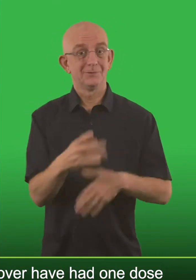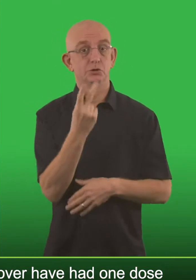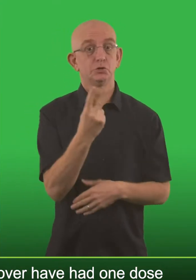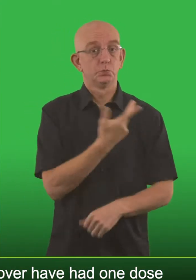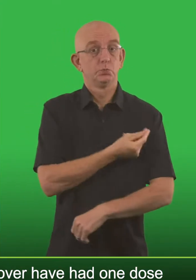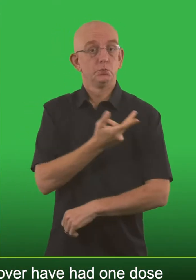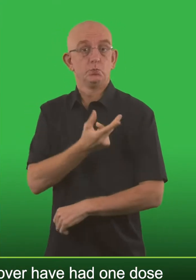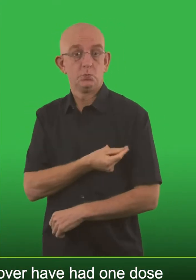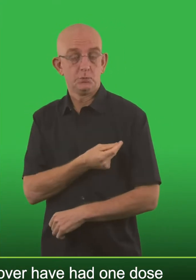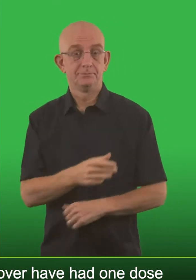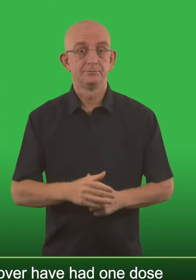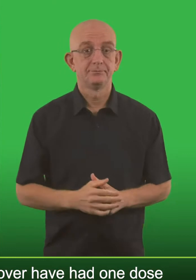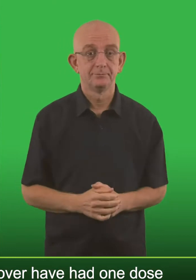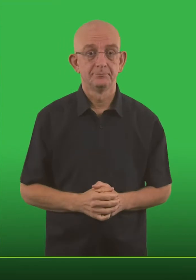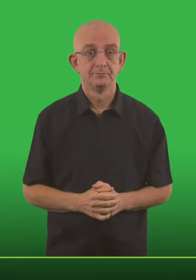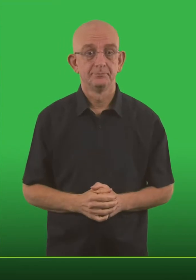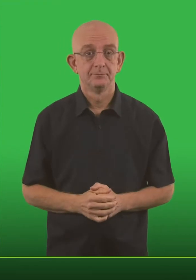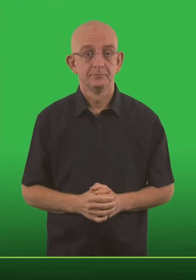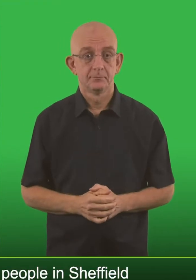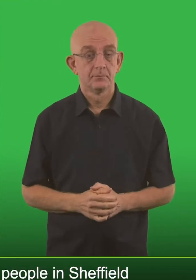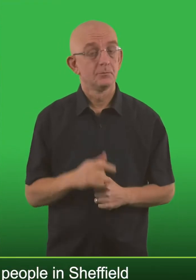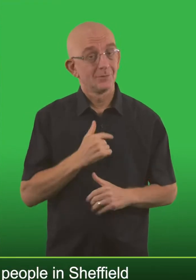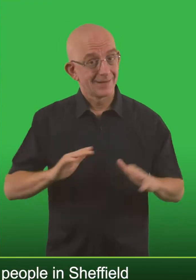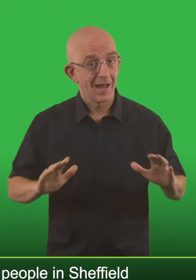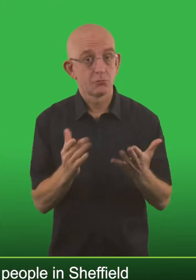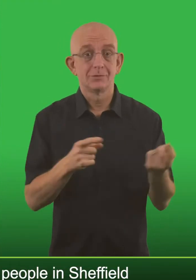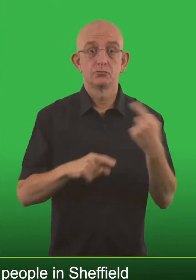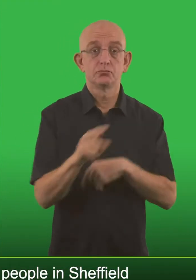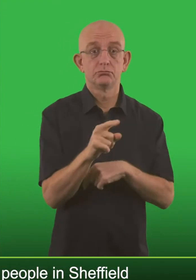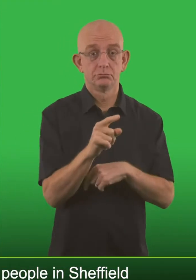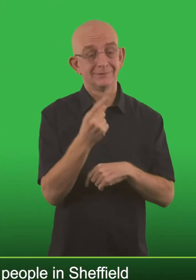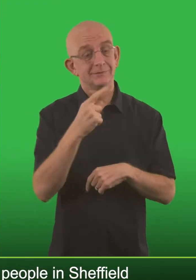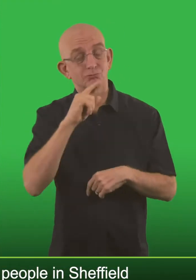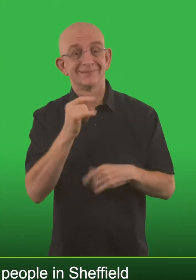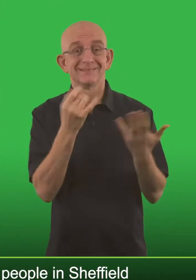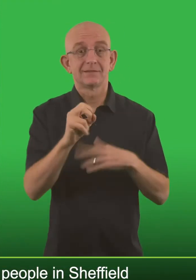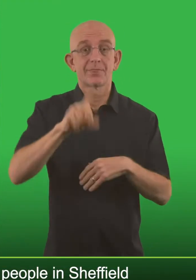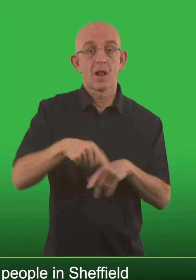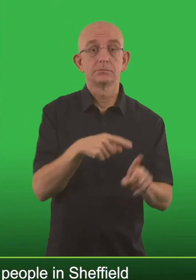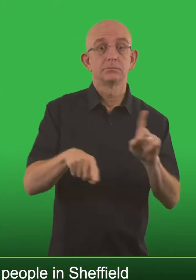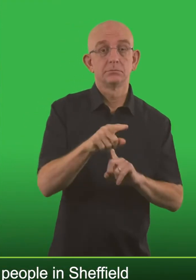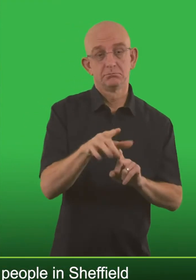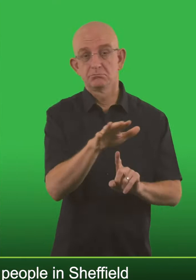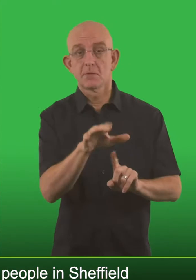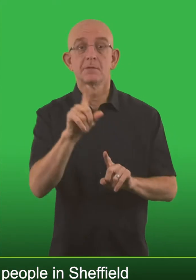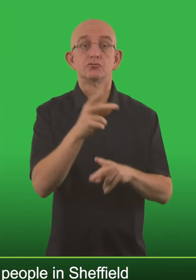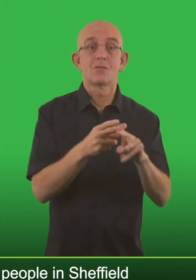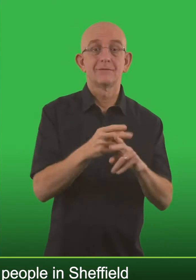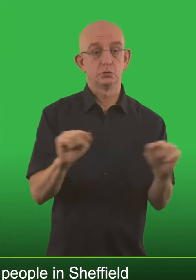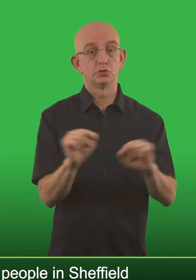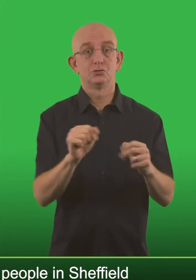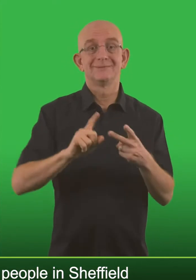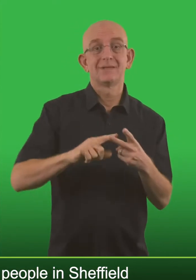and 67% have had 2 doses. Really encourage the 160,000 or so people in Sheffield who haven't yet had a second dose